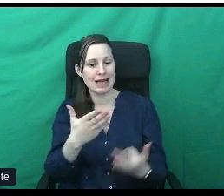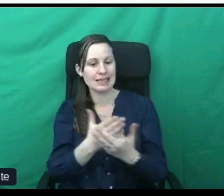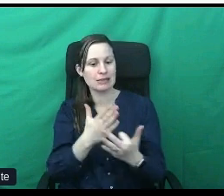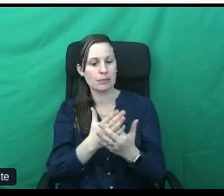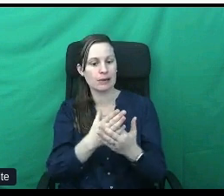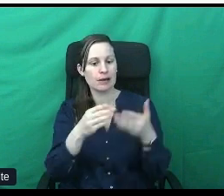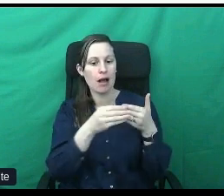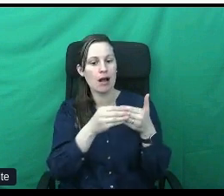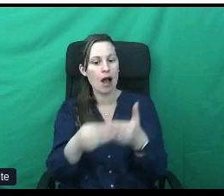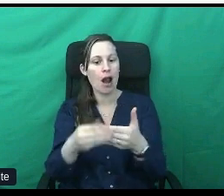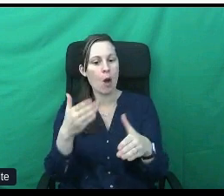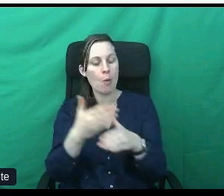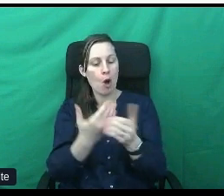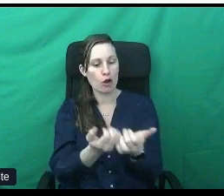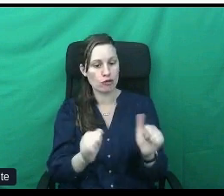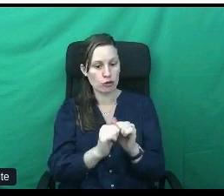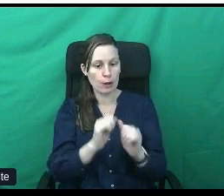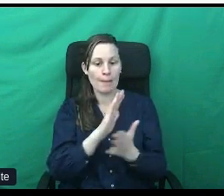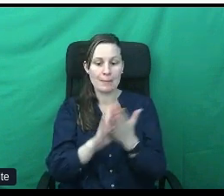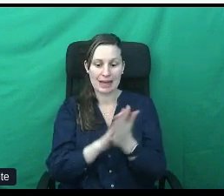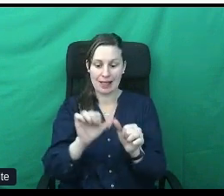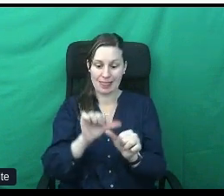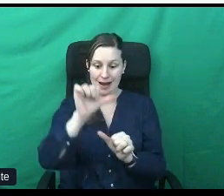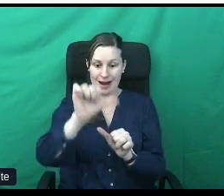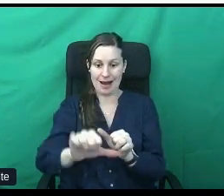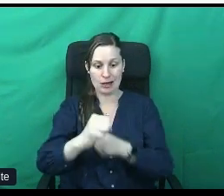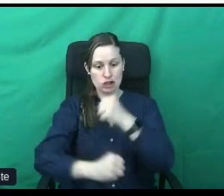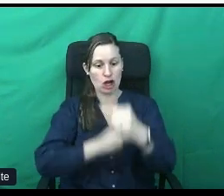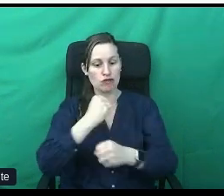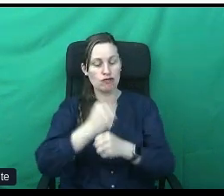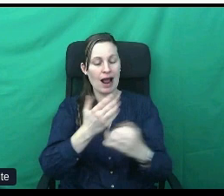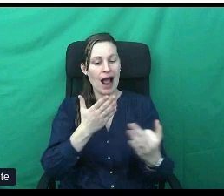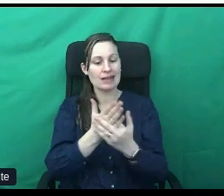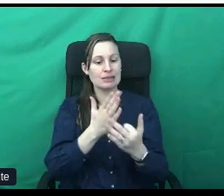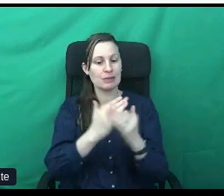next generation of accessibility standards are currently being debated and written.